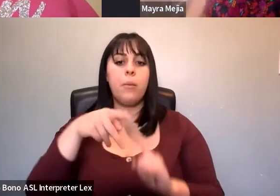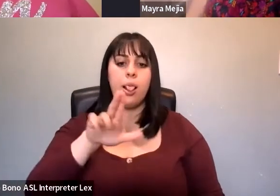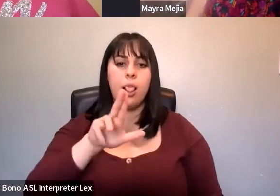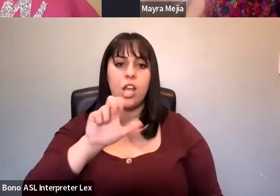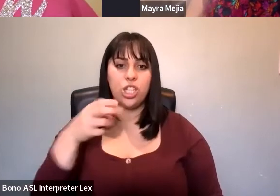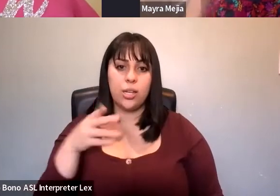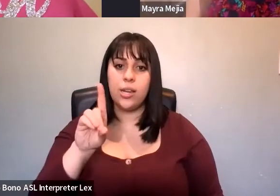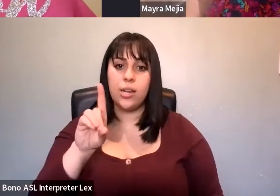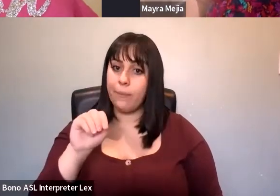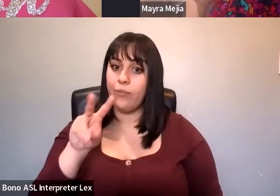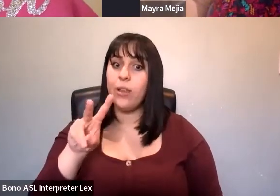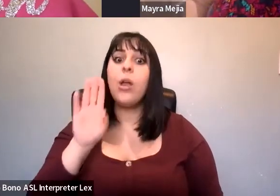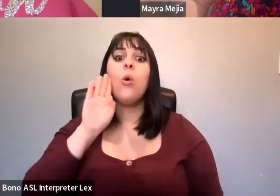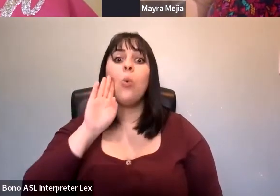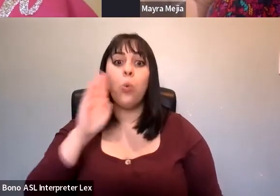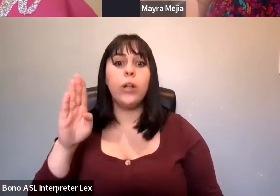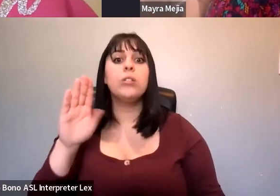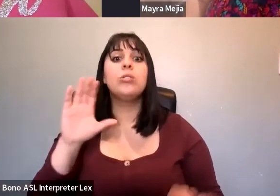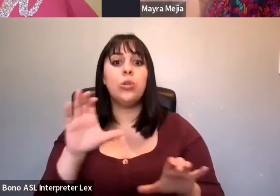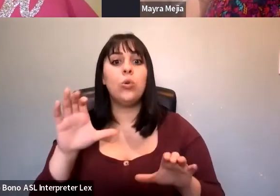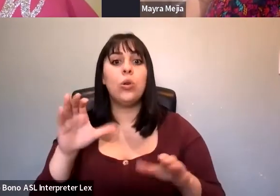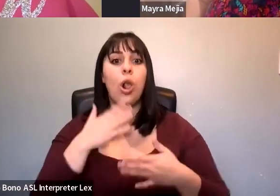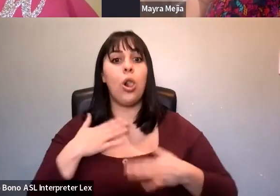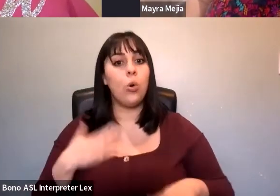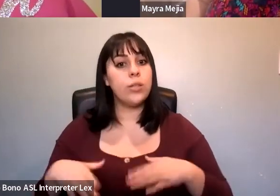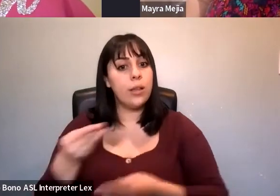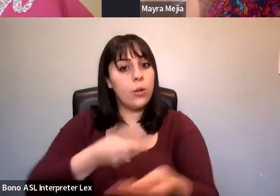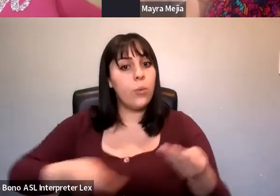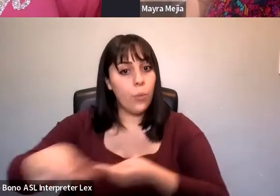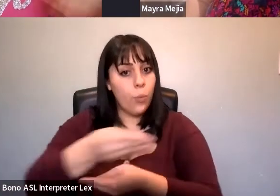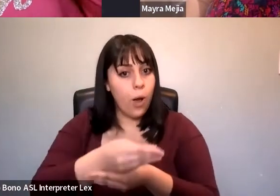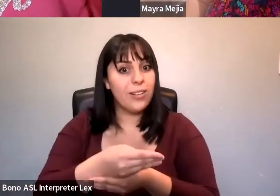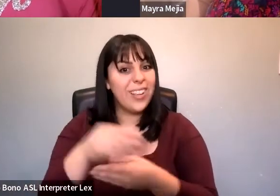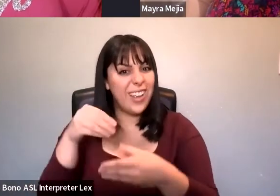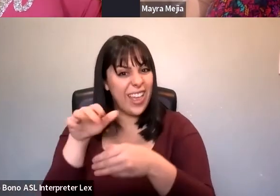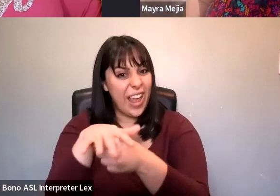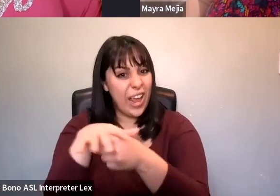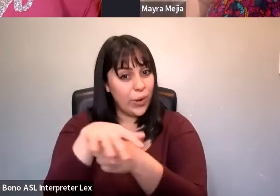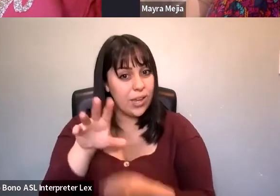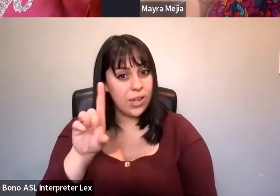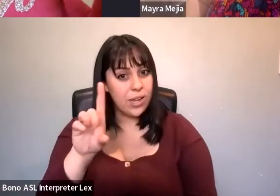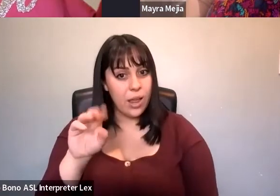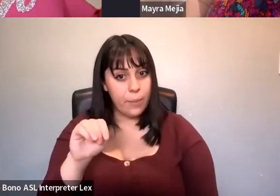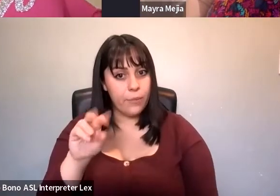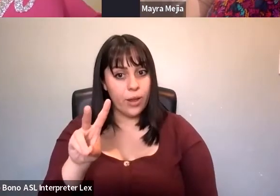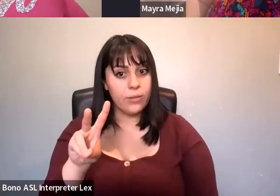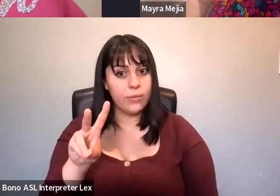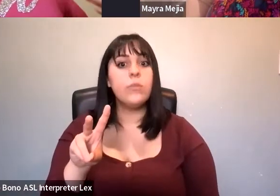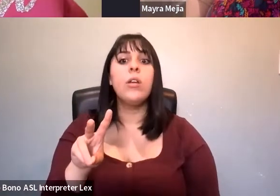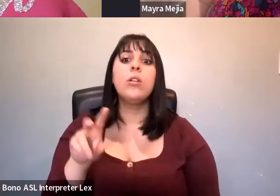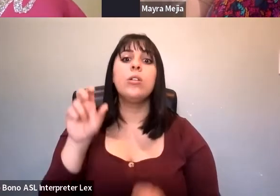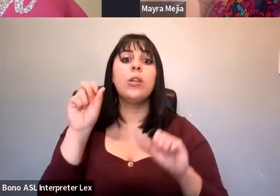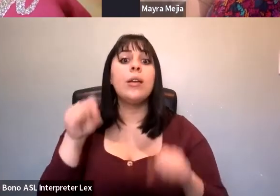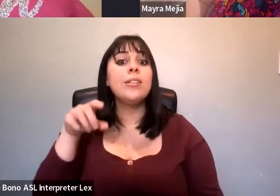doing a clothing swap if you're in that area. And just to keep be updated and check